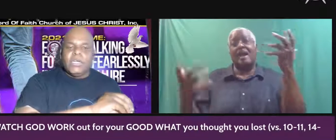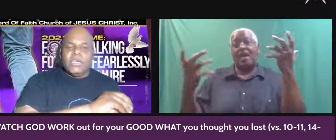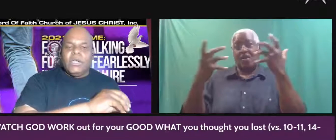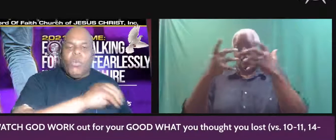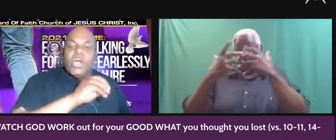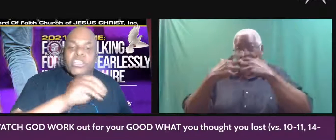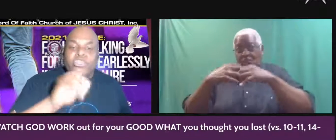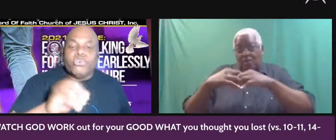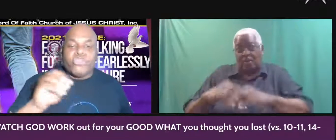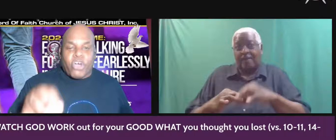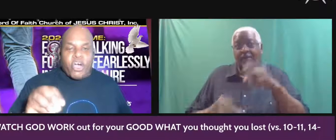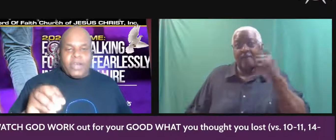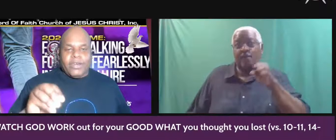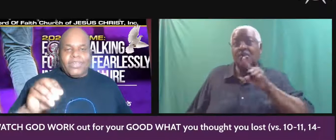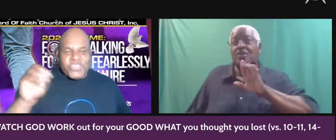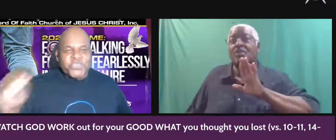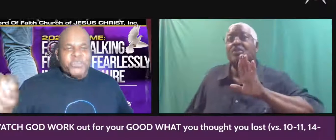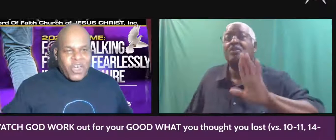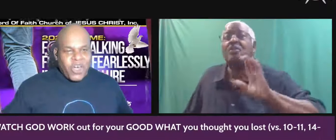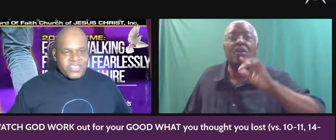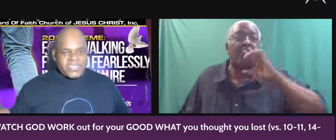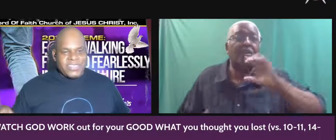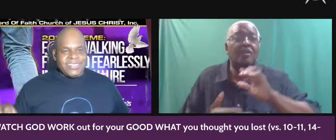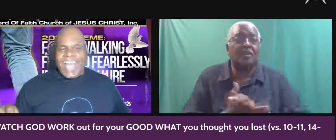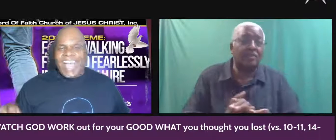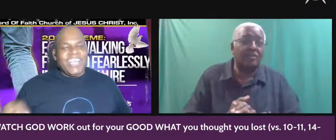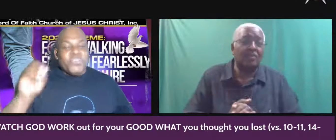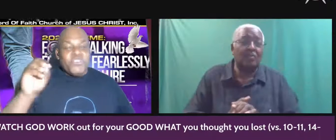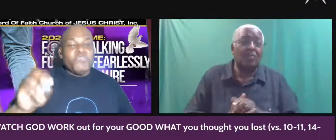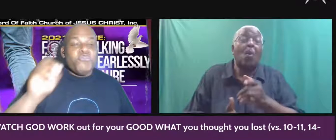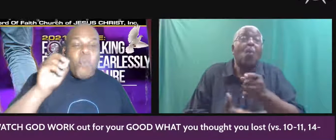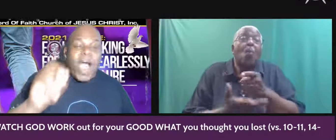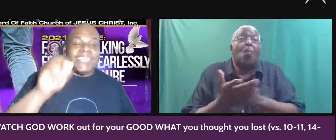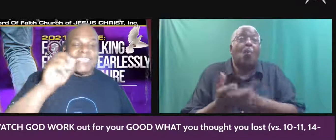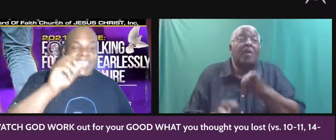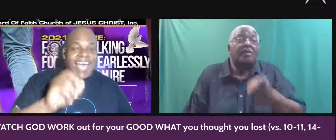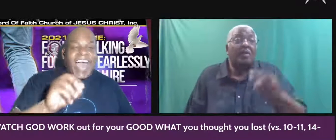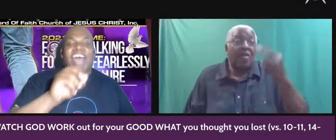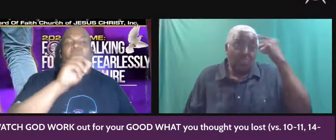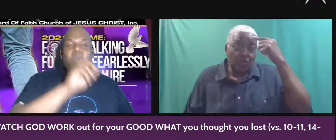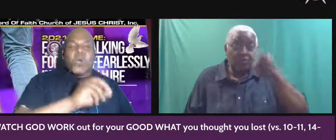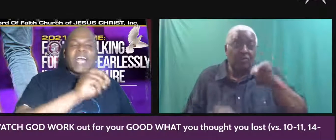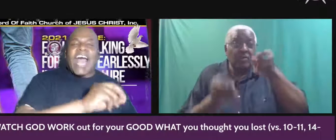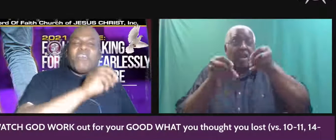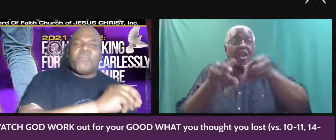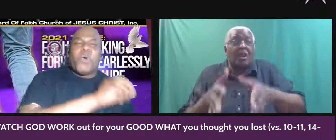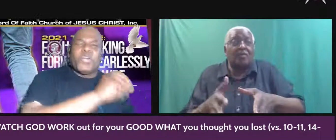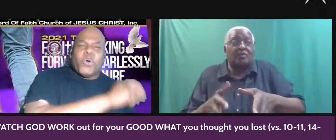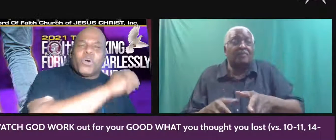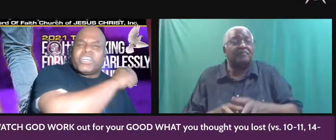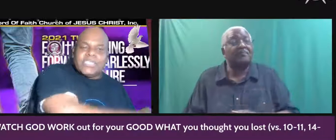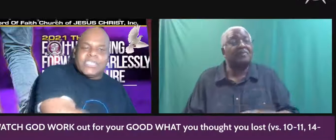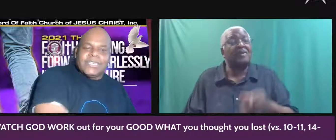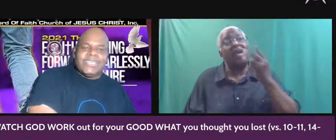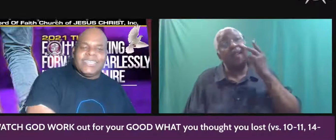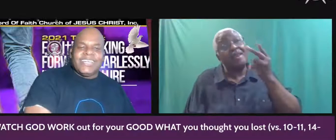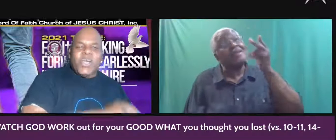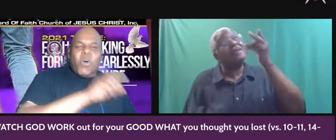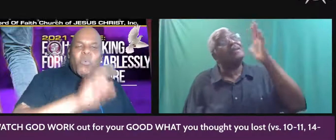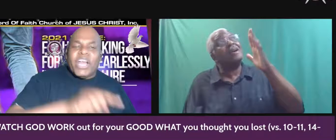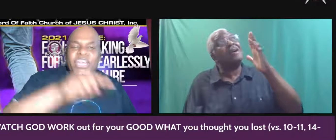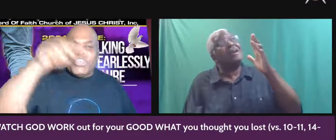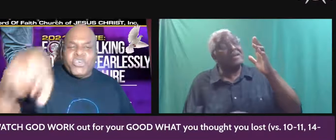good what you thought you lost. You watch God work out for your